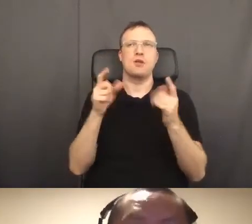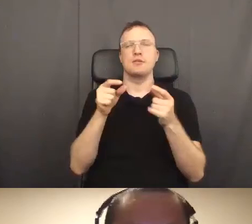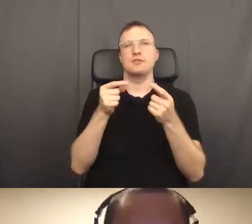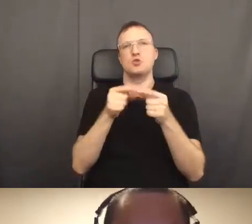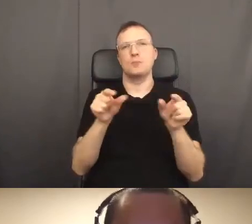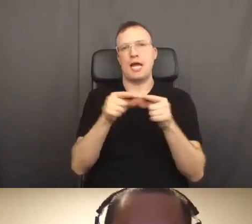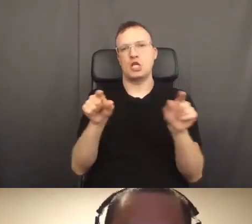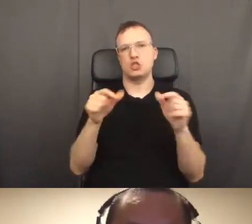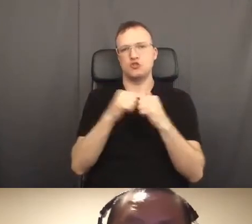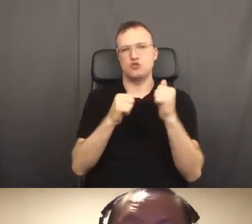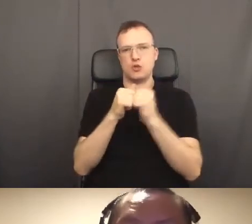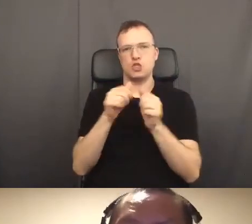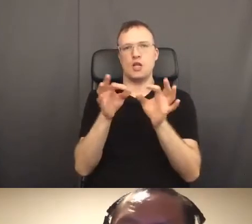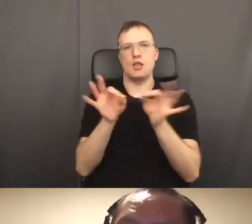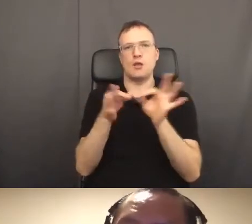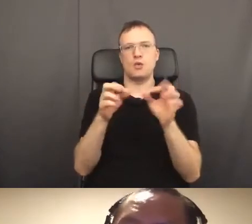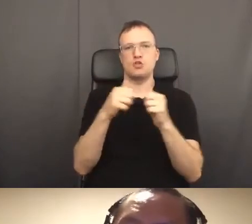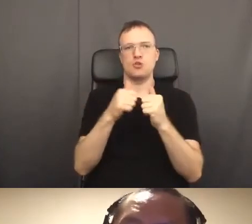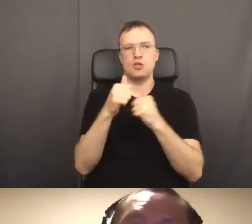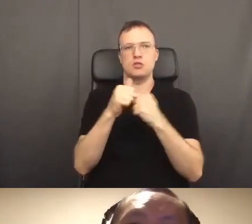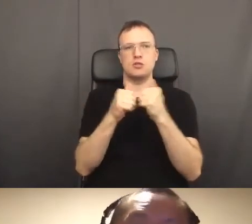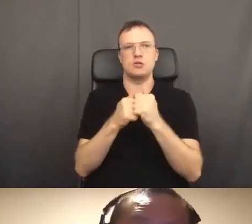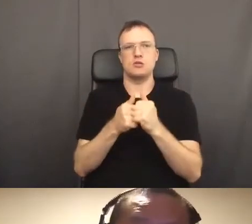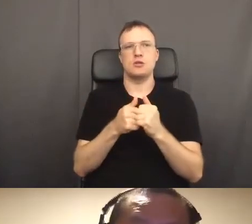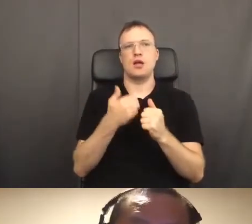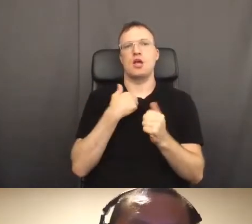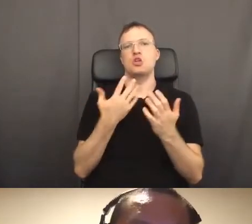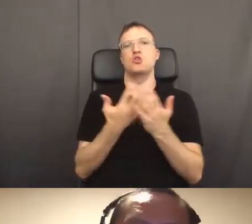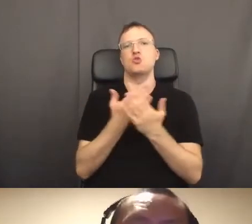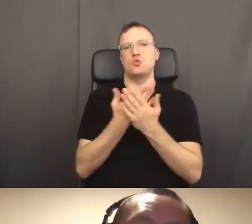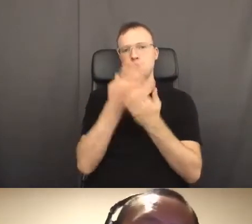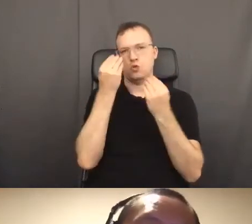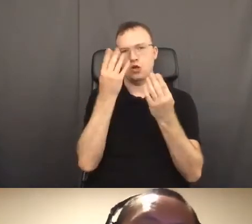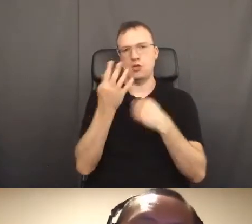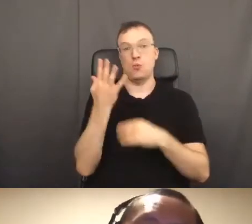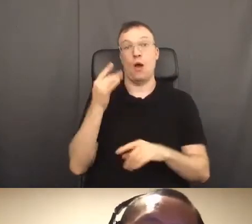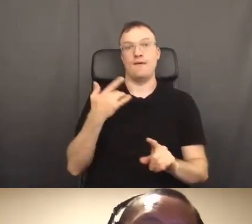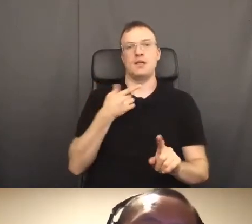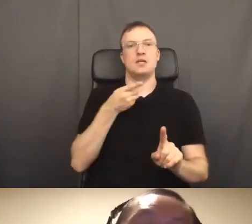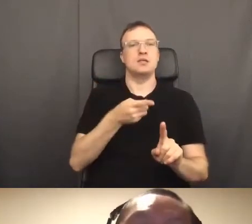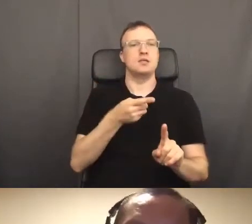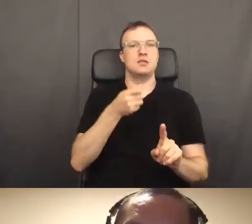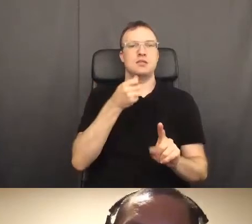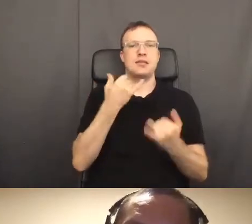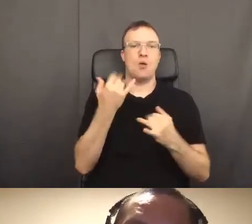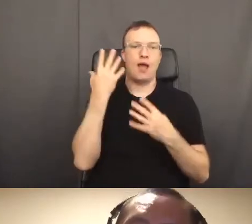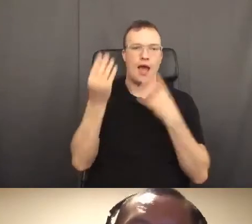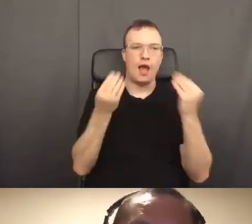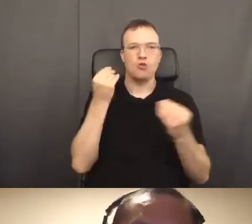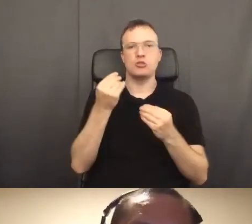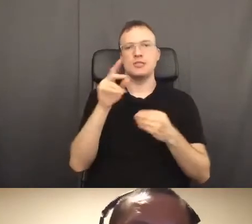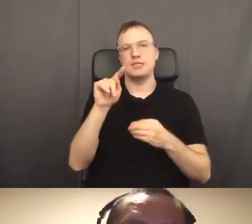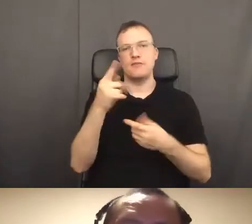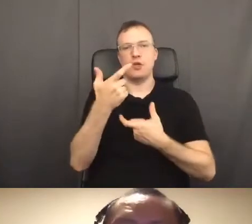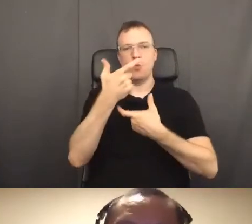language structure is the same. He had a new content because I think he's now out and then watches TV,